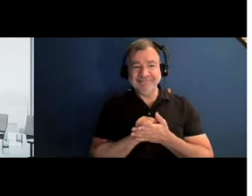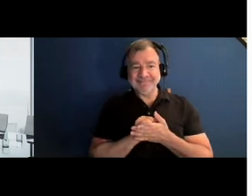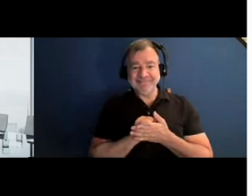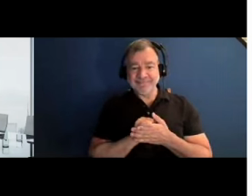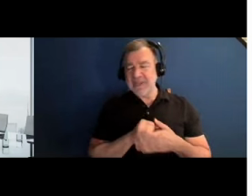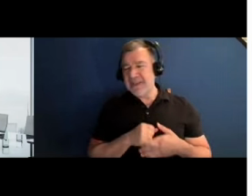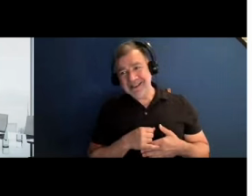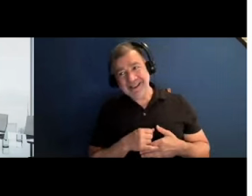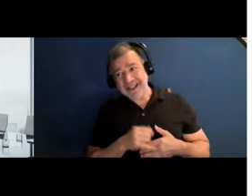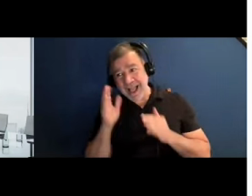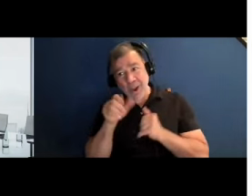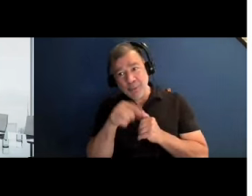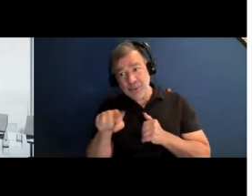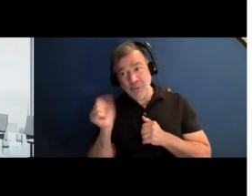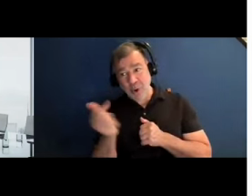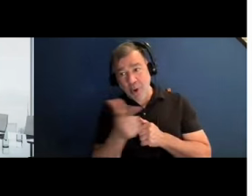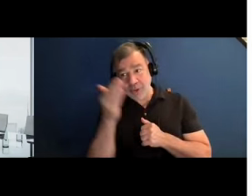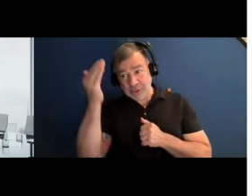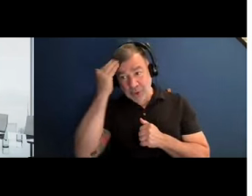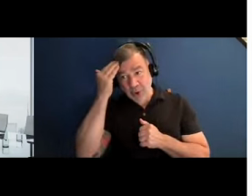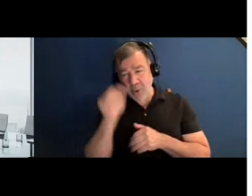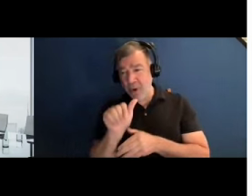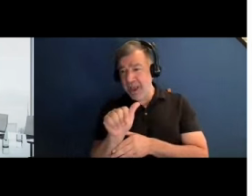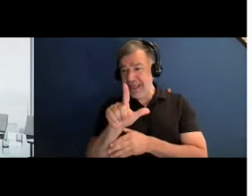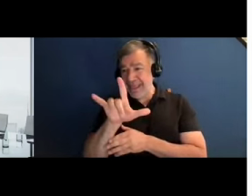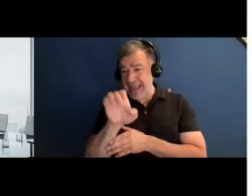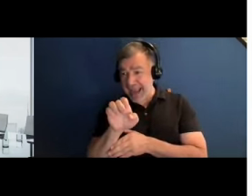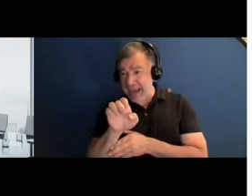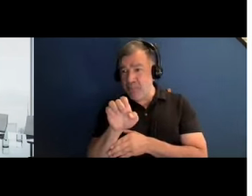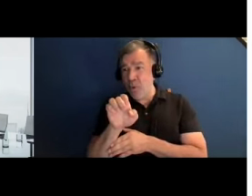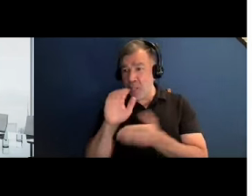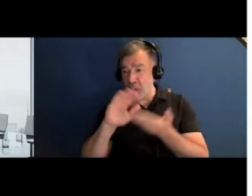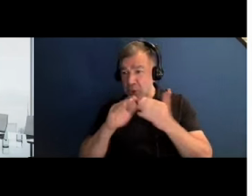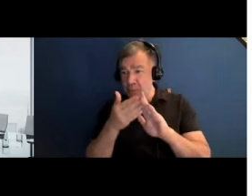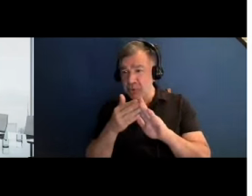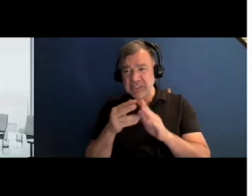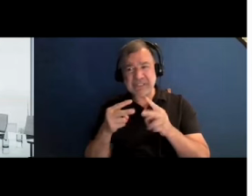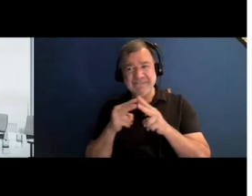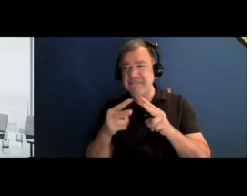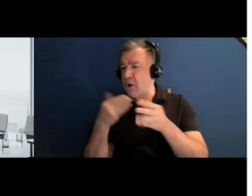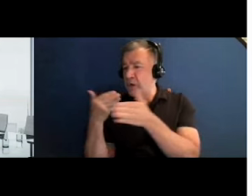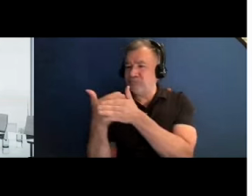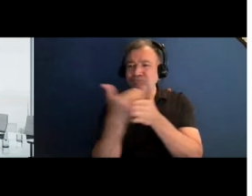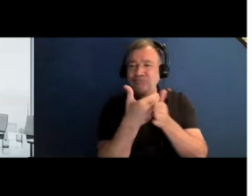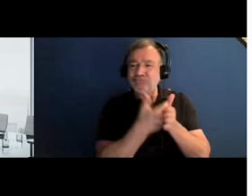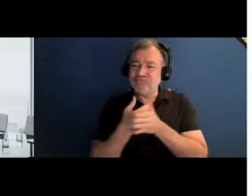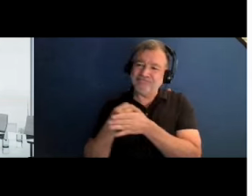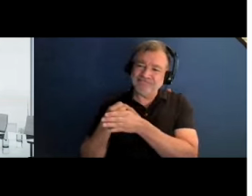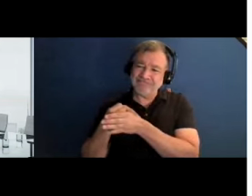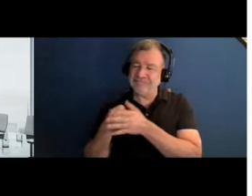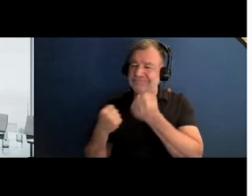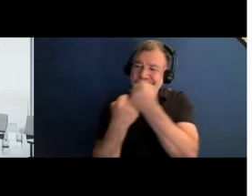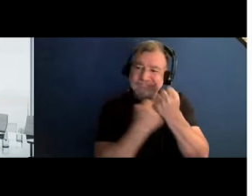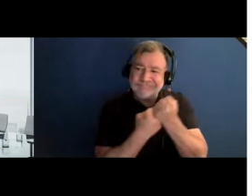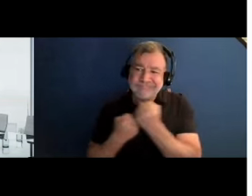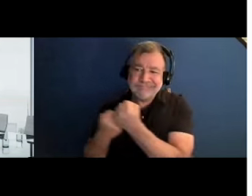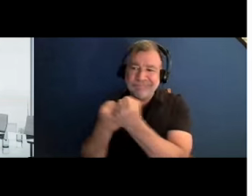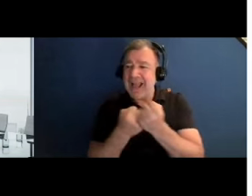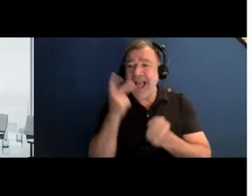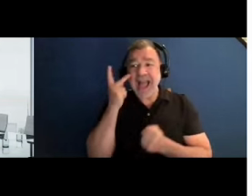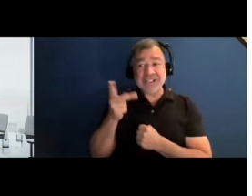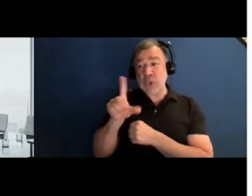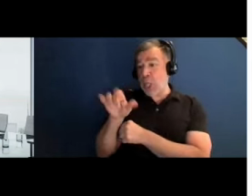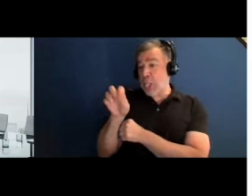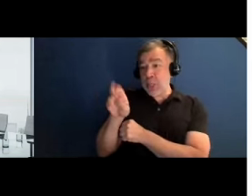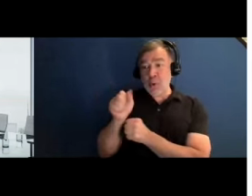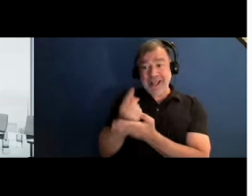knit community ABLE is. I literally saw Lauri last week and many of her colleagues at a conference where we